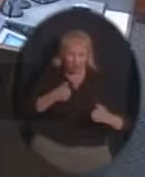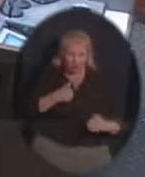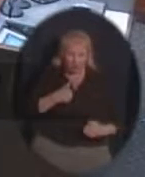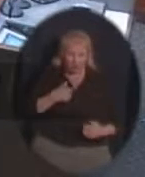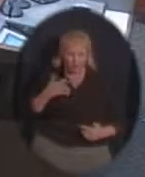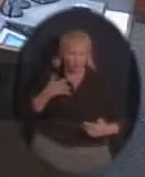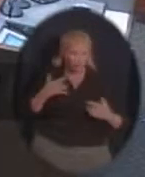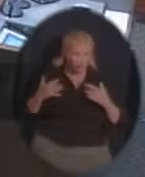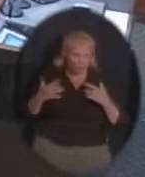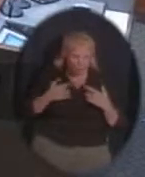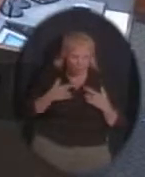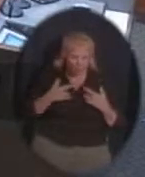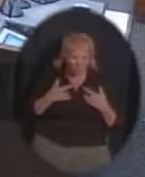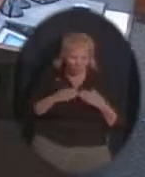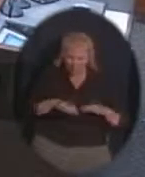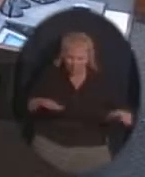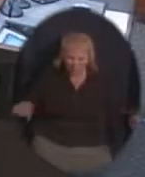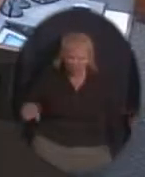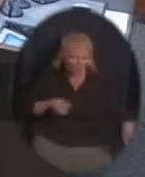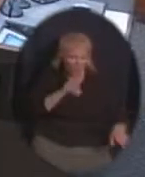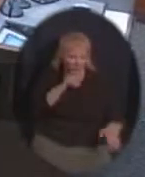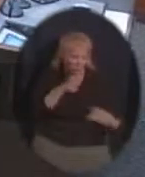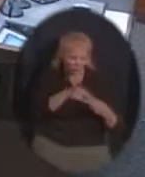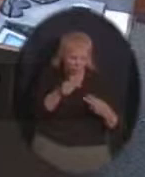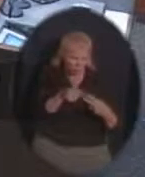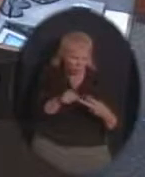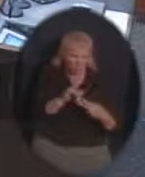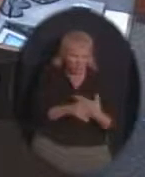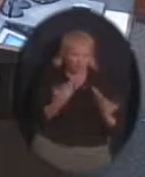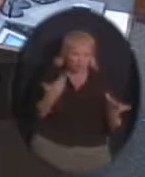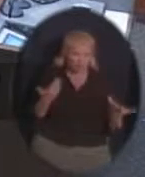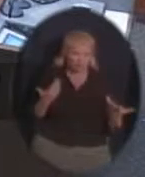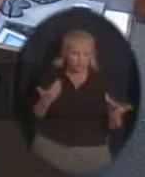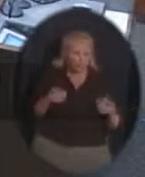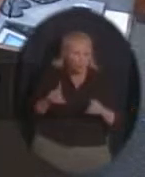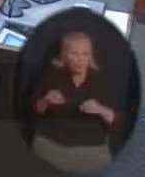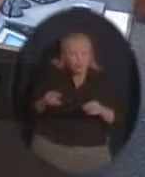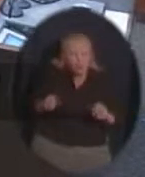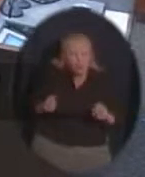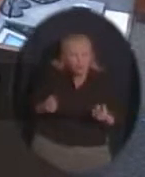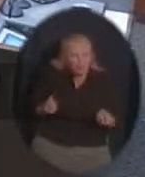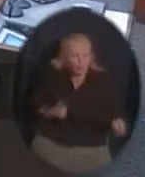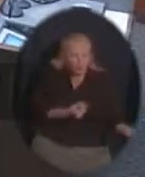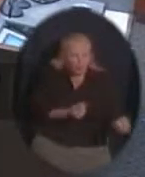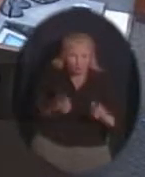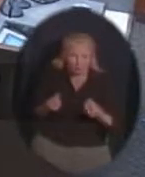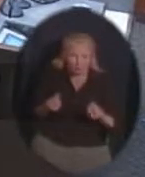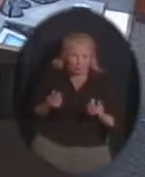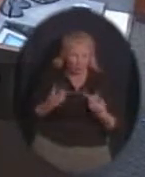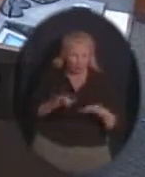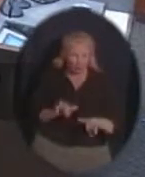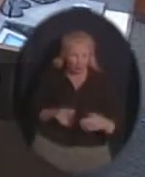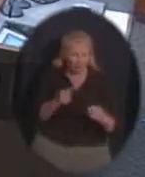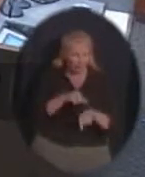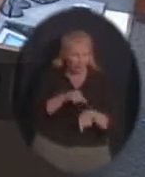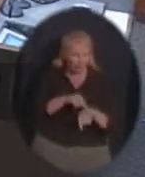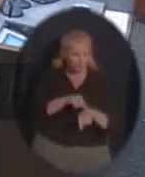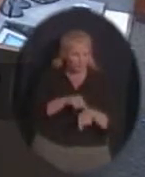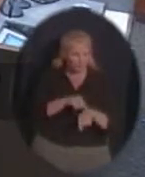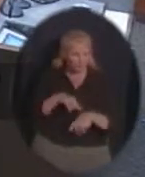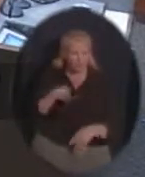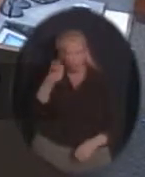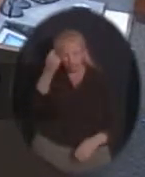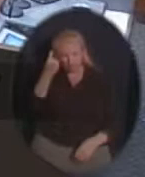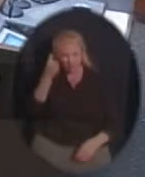out. What are they going to be doing during that period of time? And I understand that the belief is that